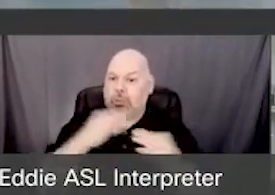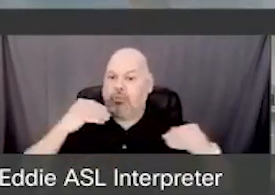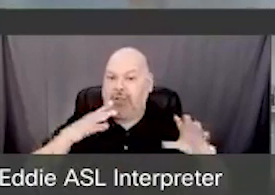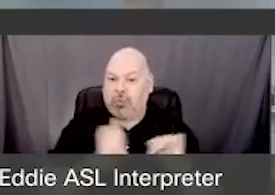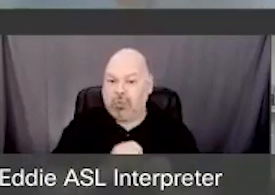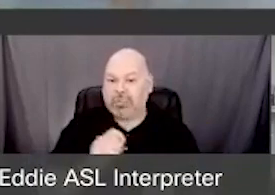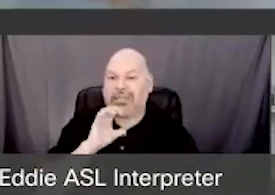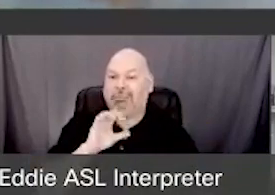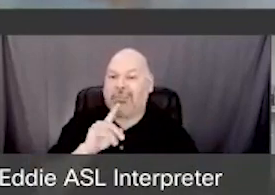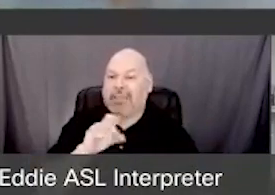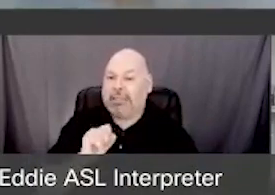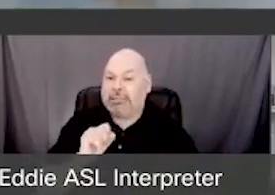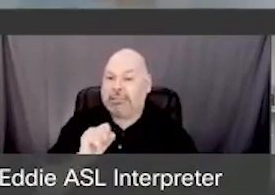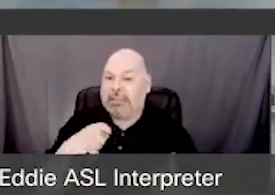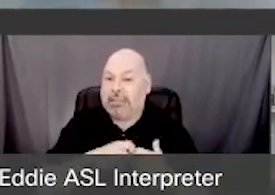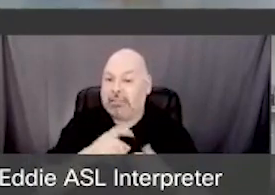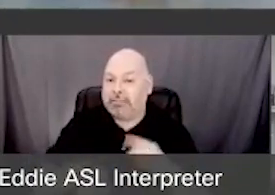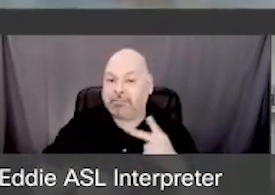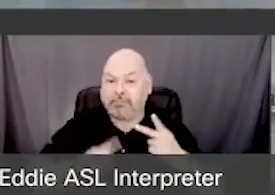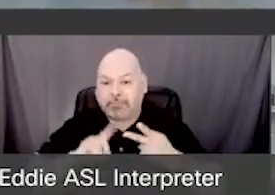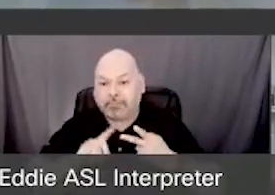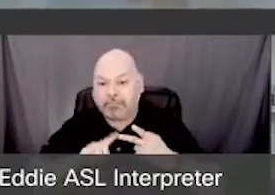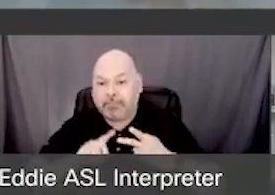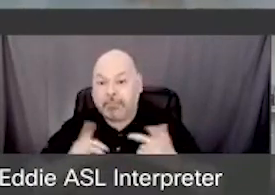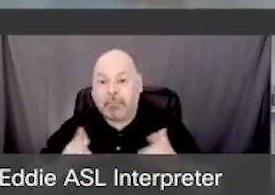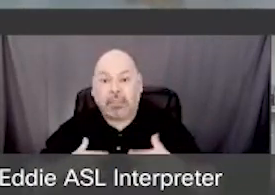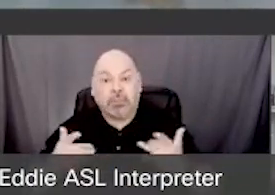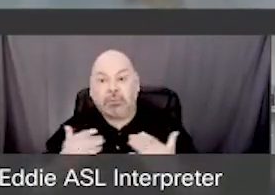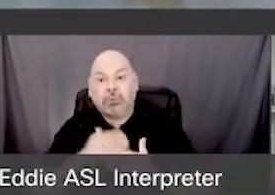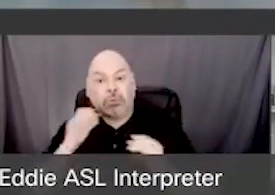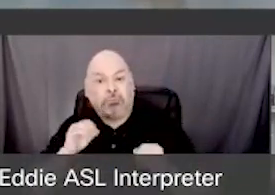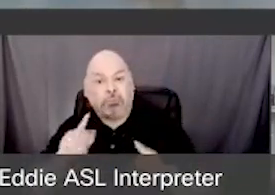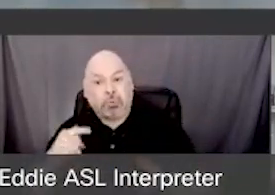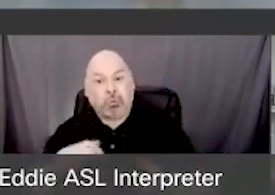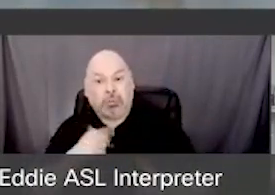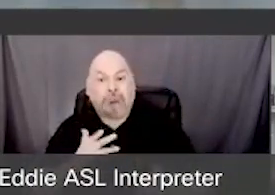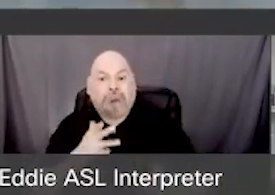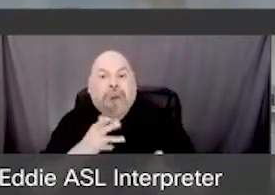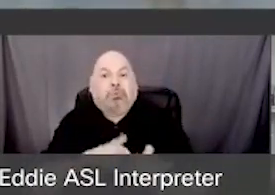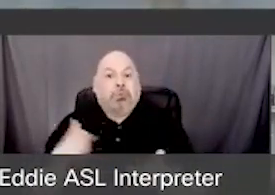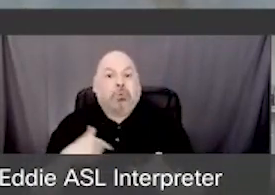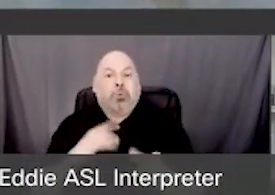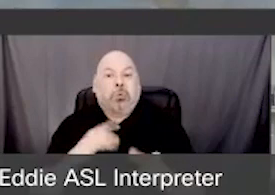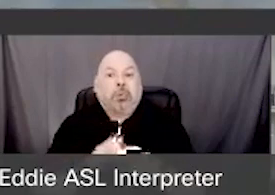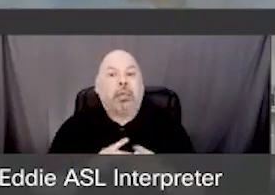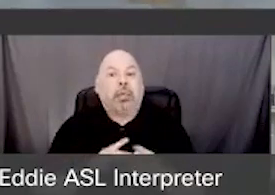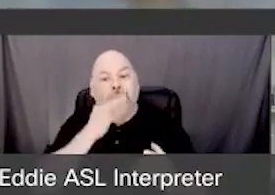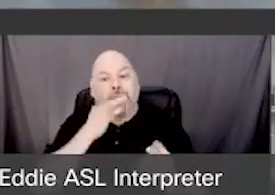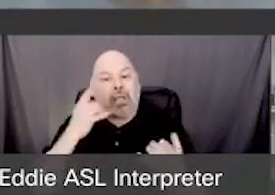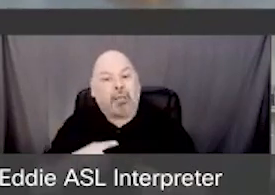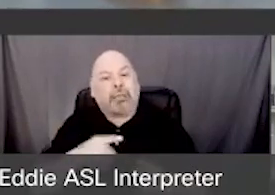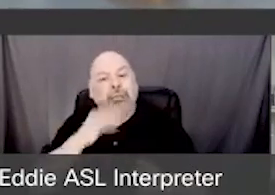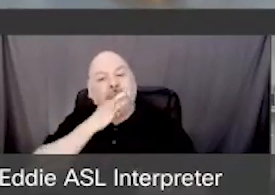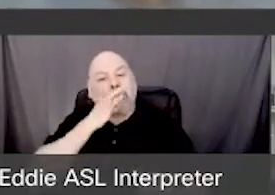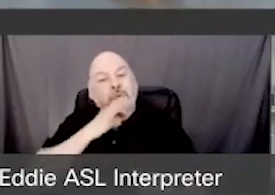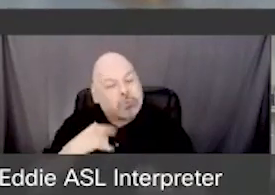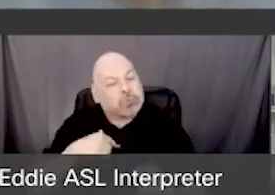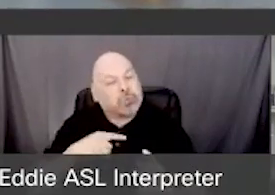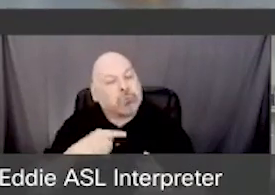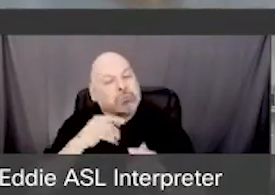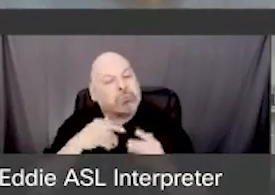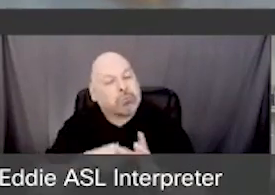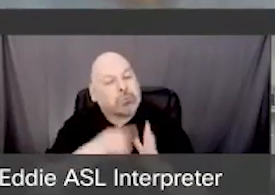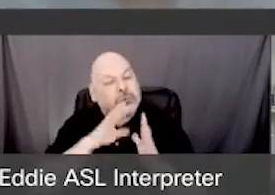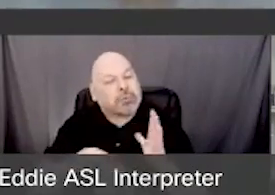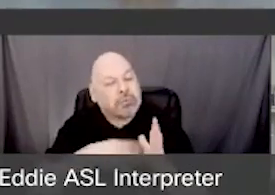CPS Energy, as well as current and upcoming opportunities that we do have coming down in our pipeline. And so we'll round out the